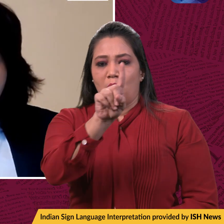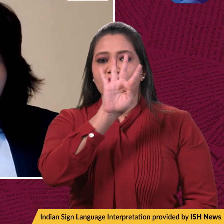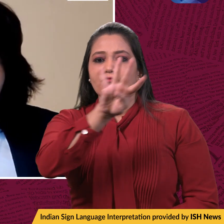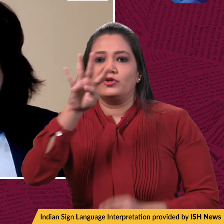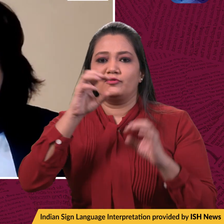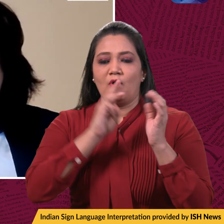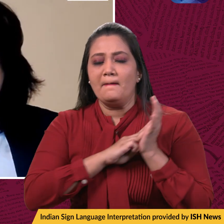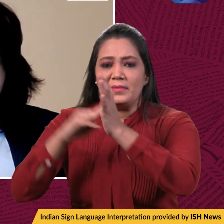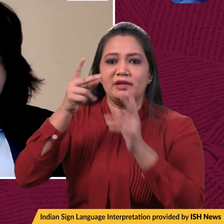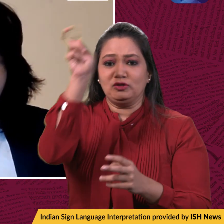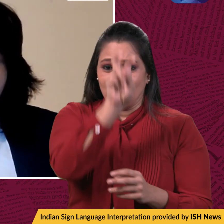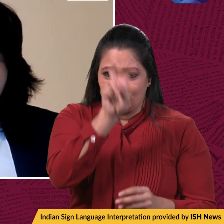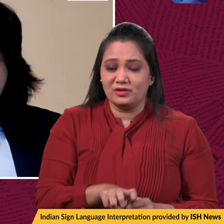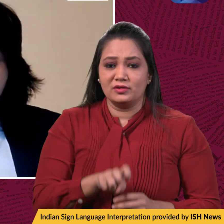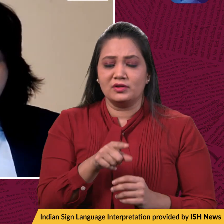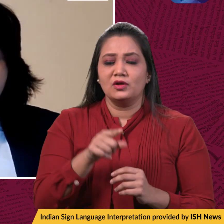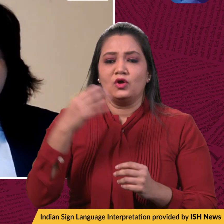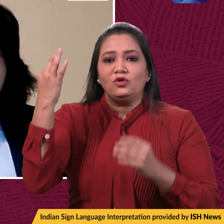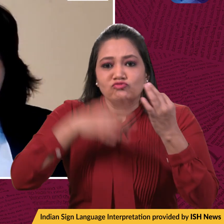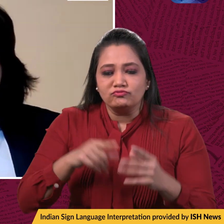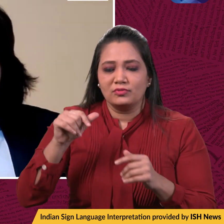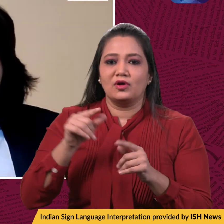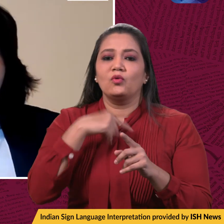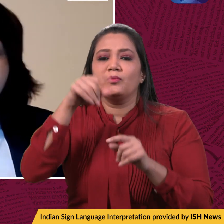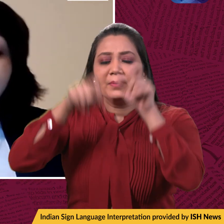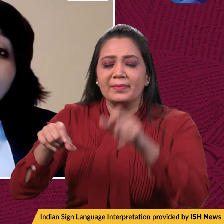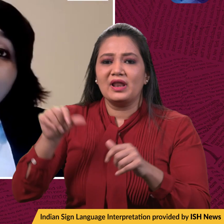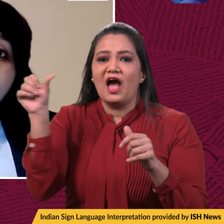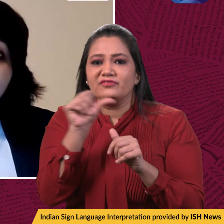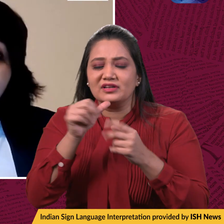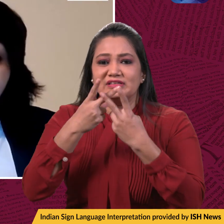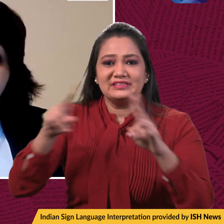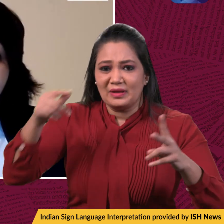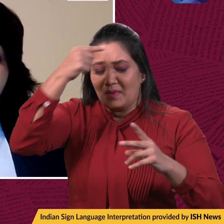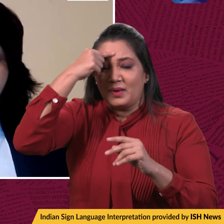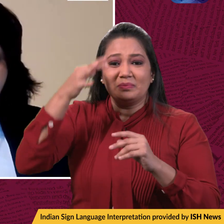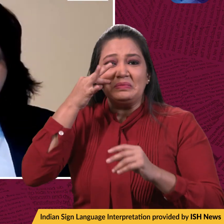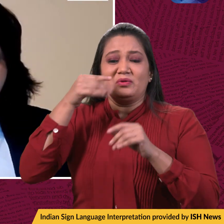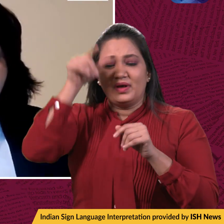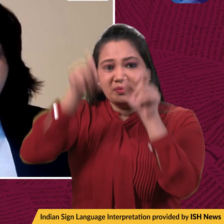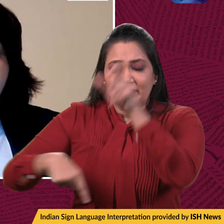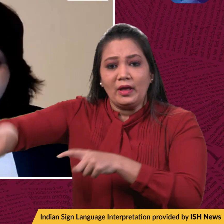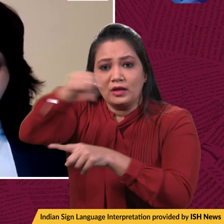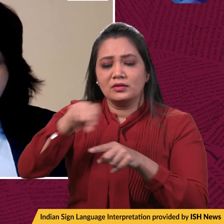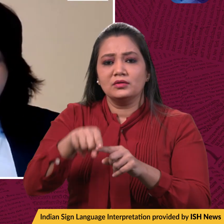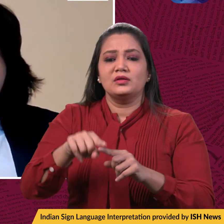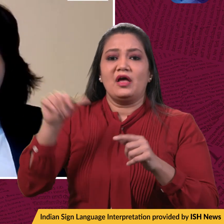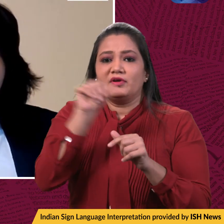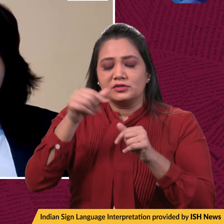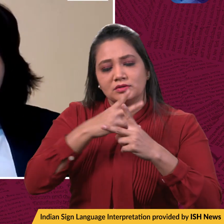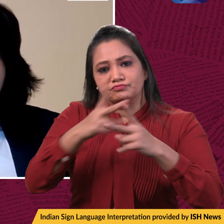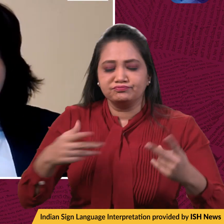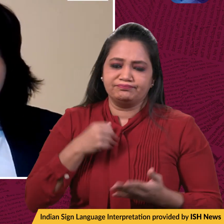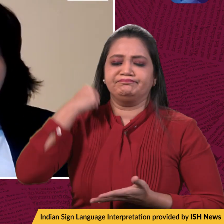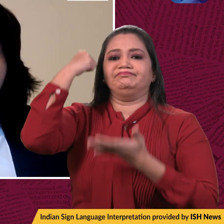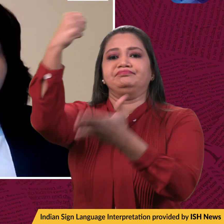$144 million in new assistance to those affected by the ongoing humanitarian crisis in Afghanistan. Now, this